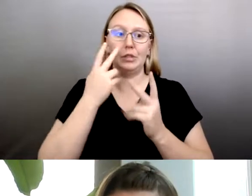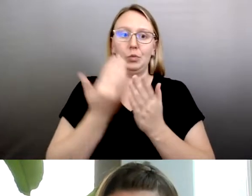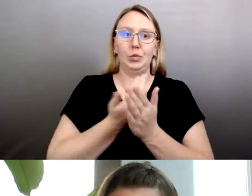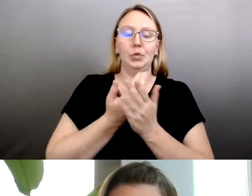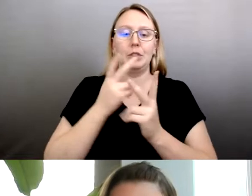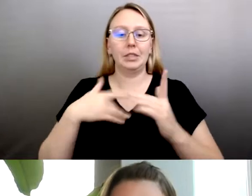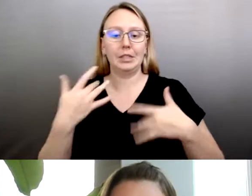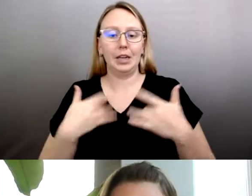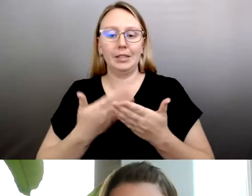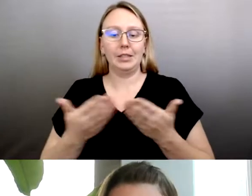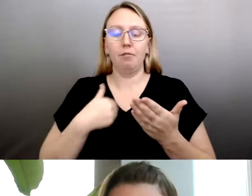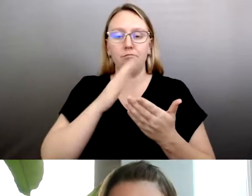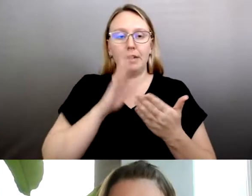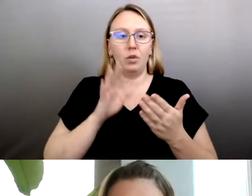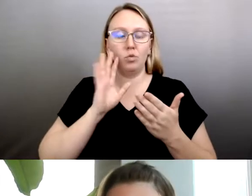would never pick up on.